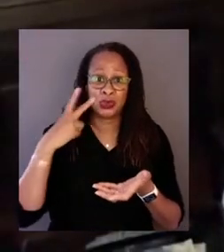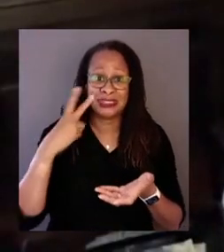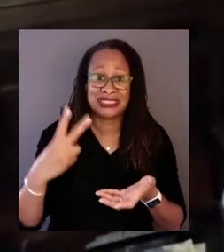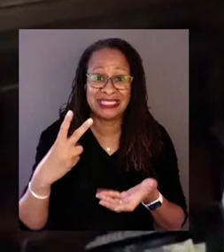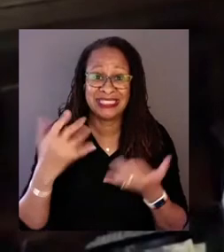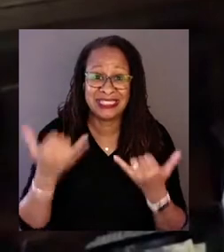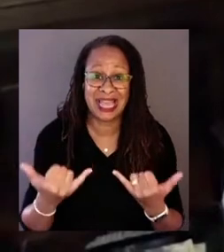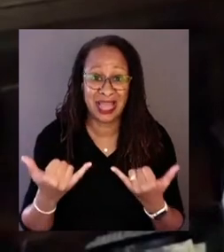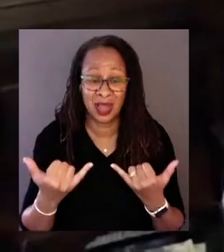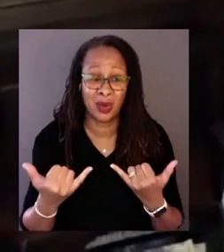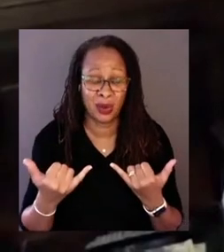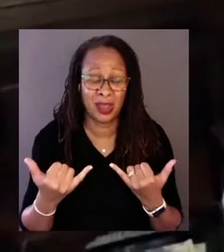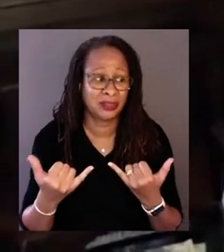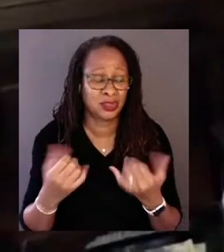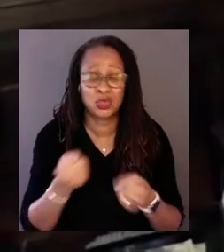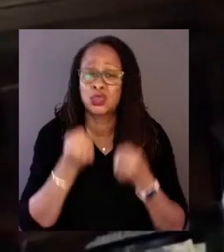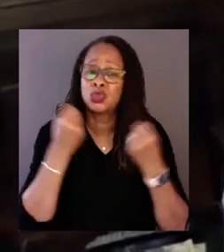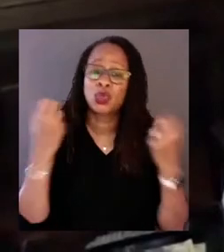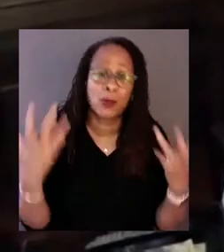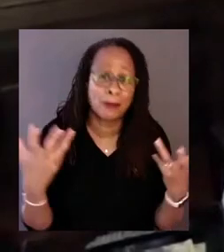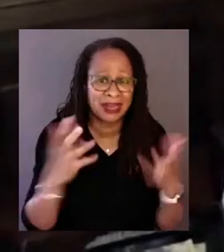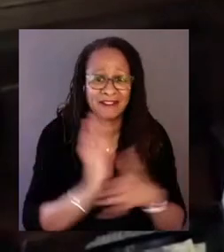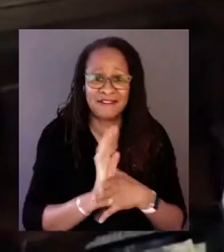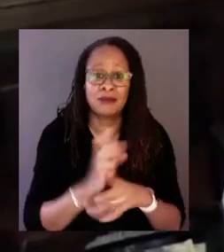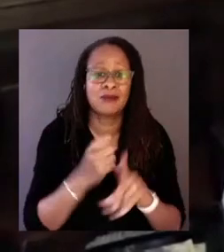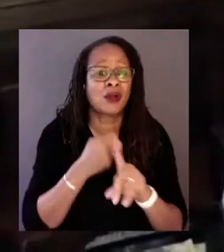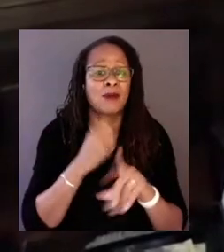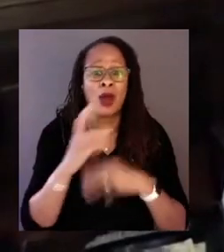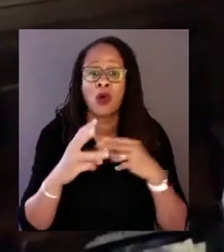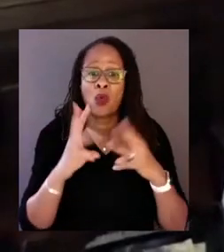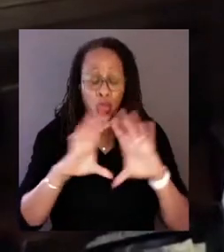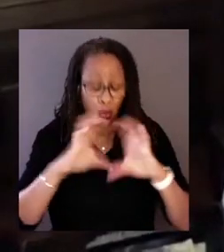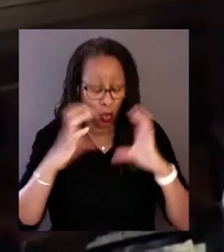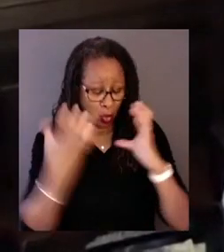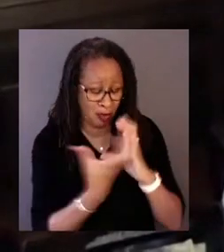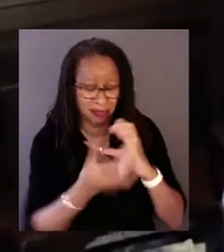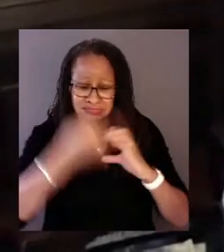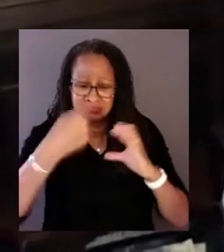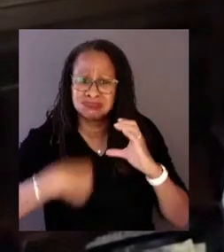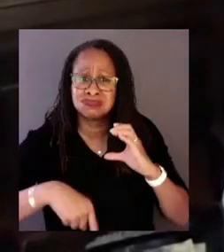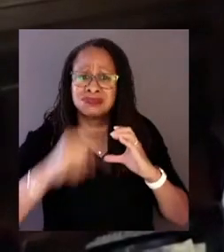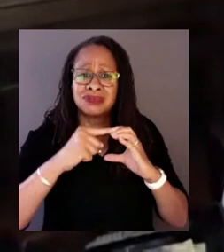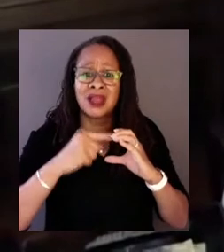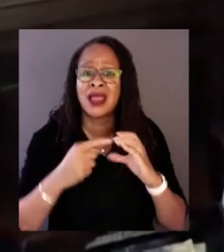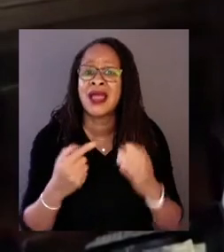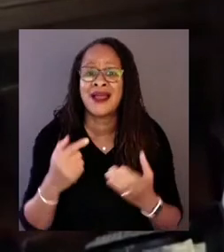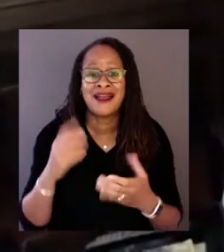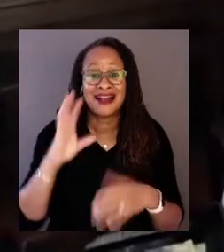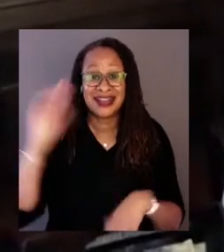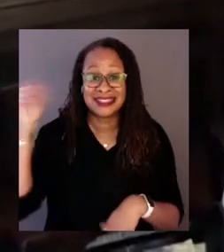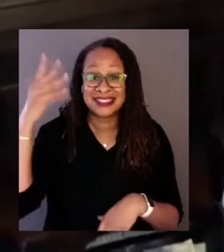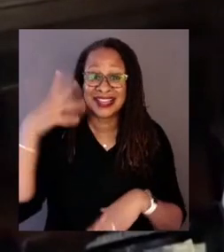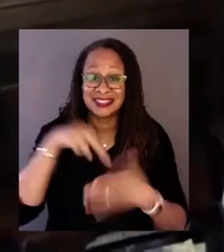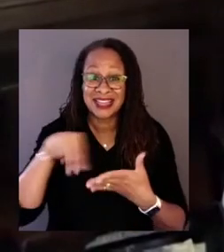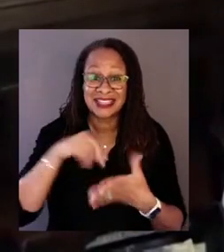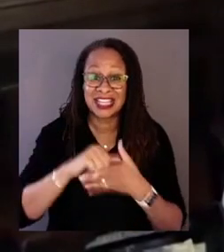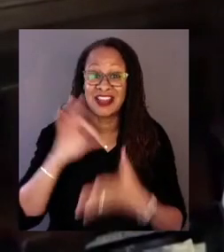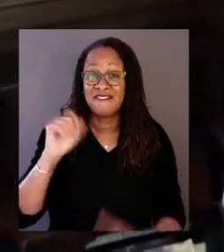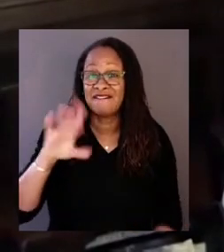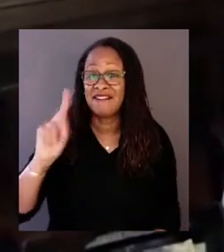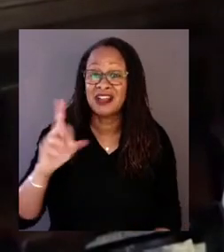of incredible films around the world. It is unbelievable. At Sundance this year in our fund, we've received more than